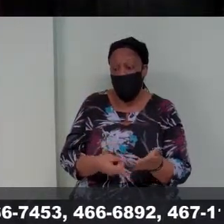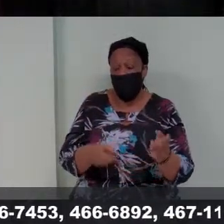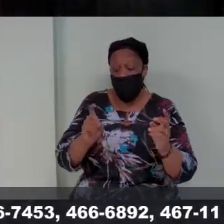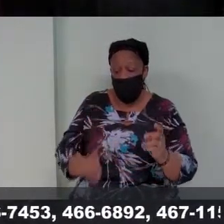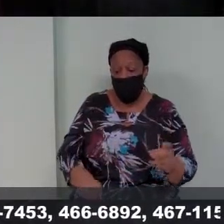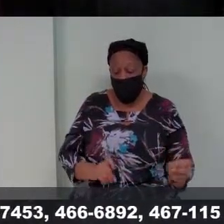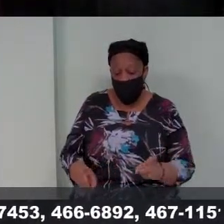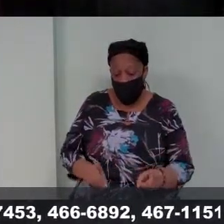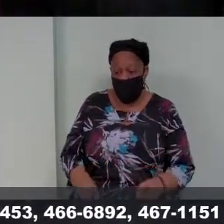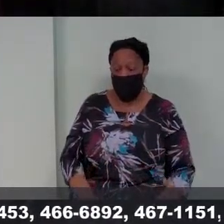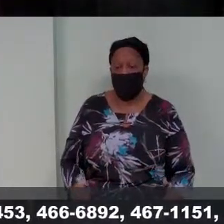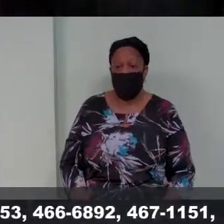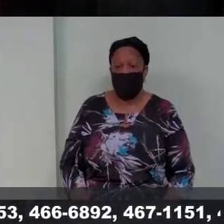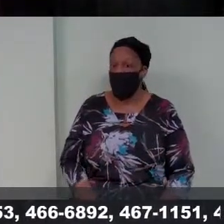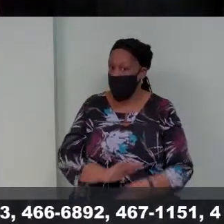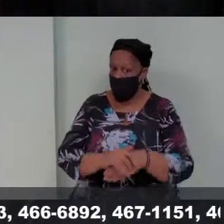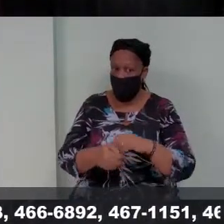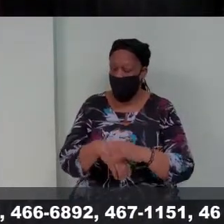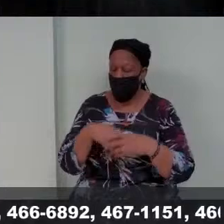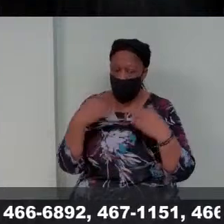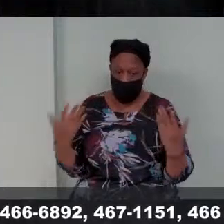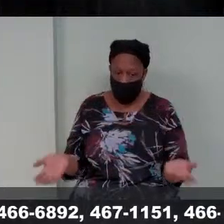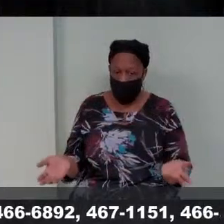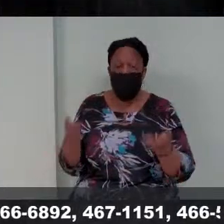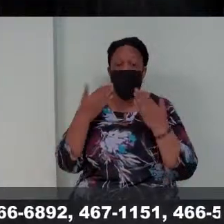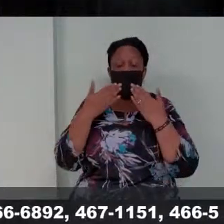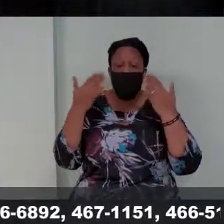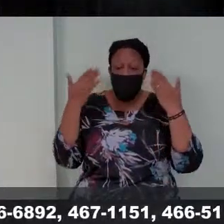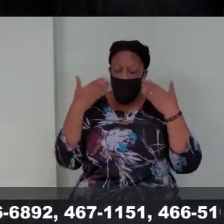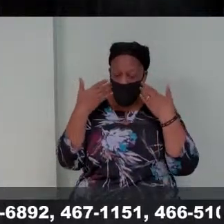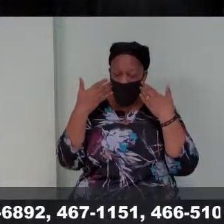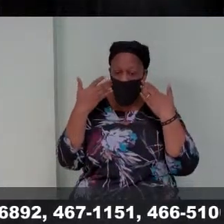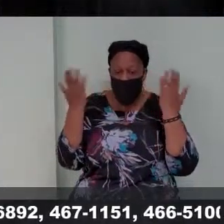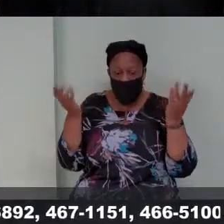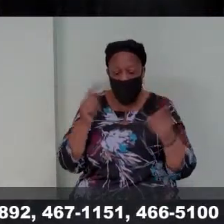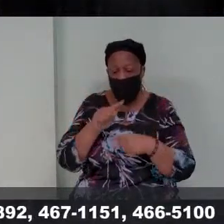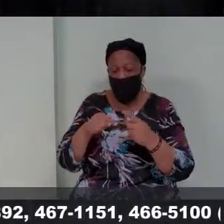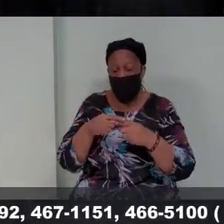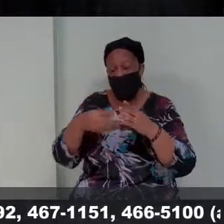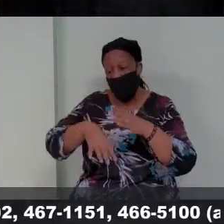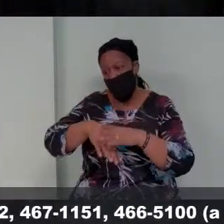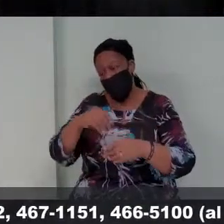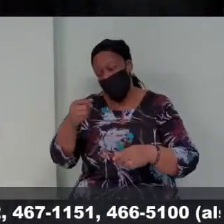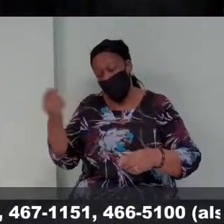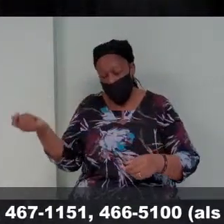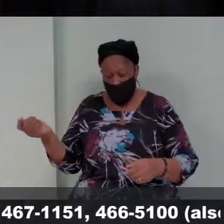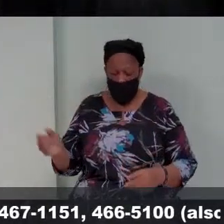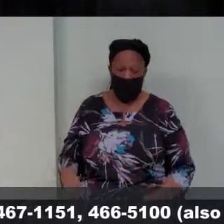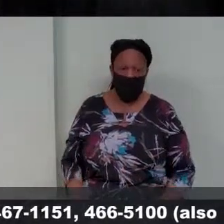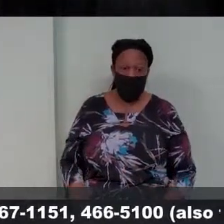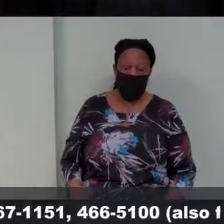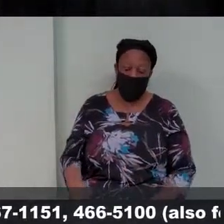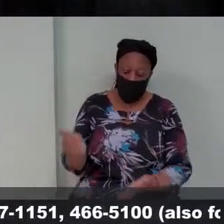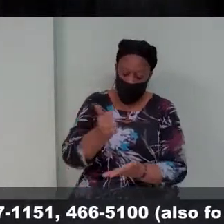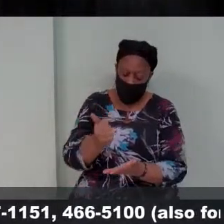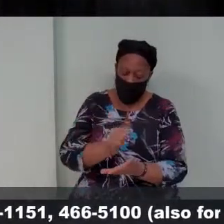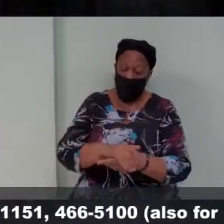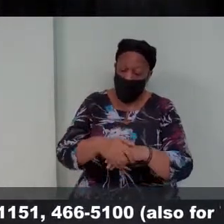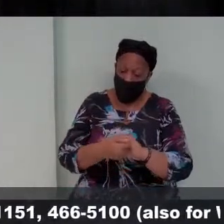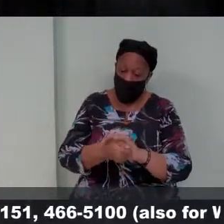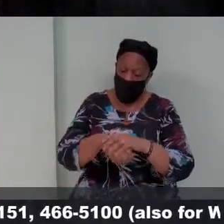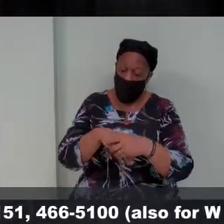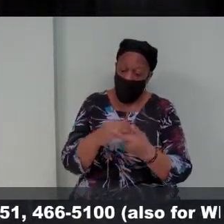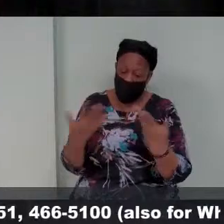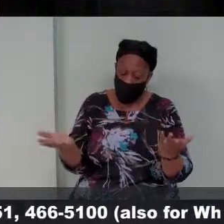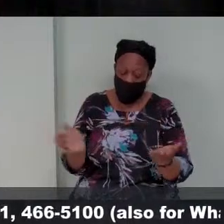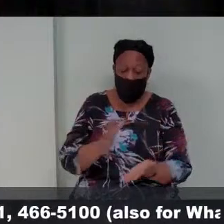very inexpensive. Always wear face masks when in public. Regularly sanitize your hands and surfaces